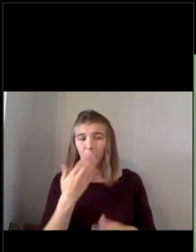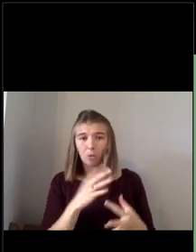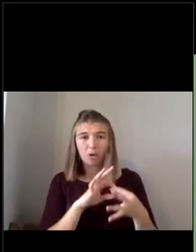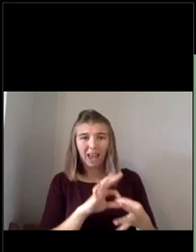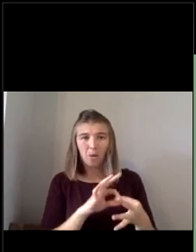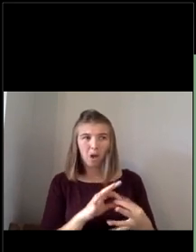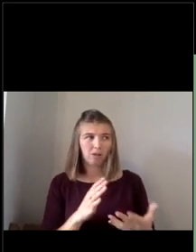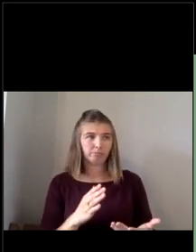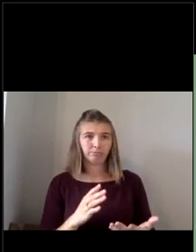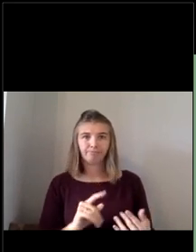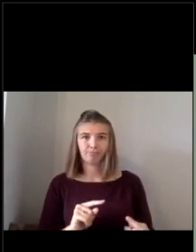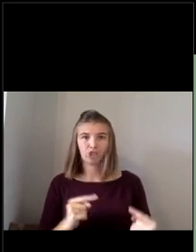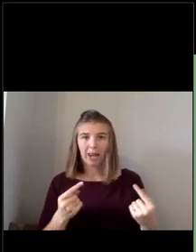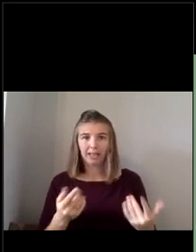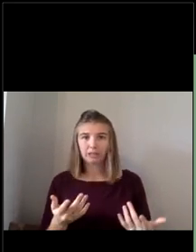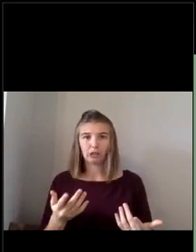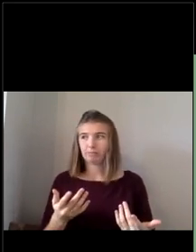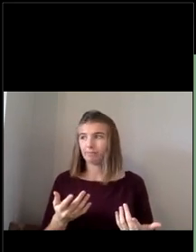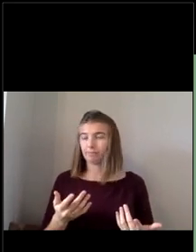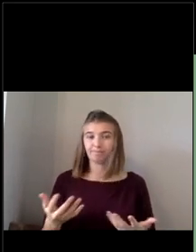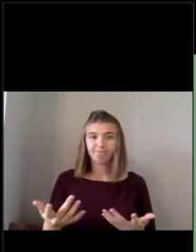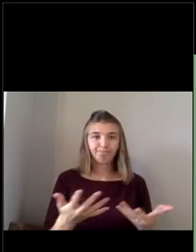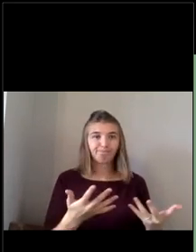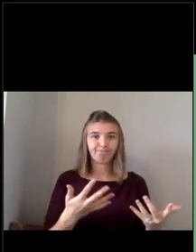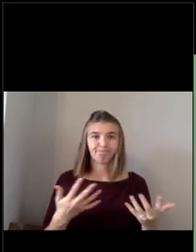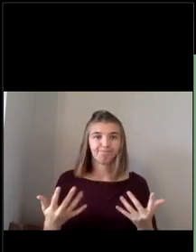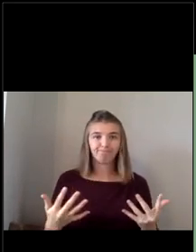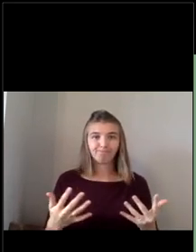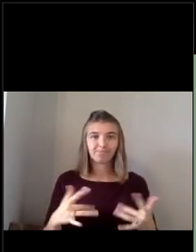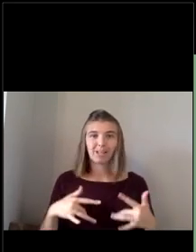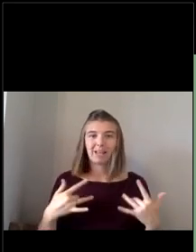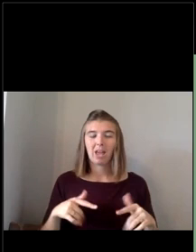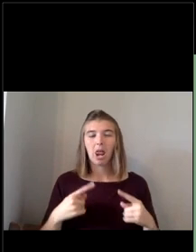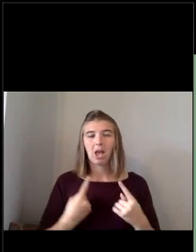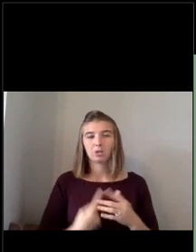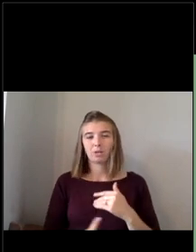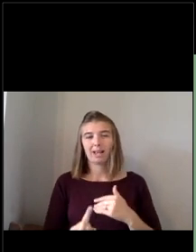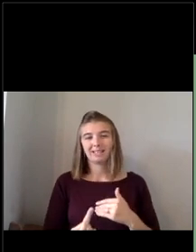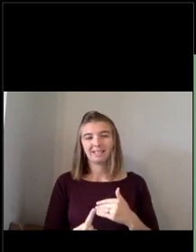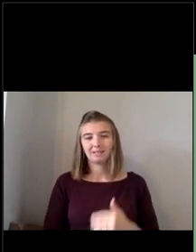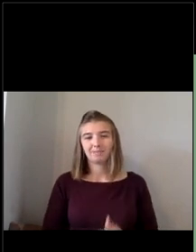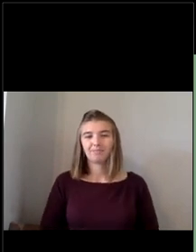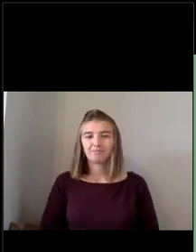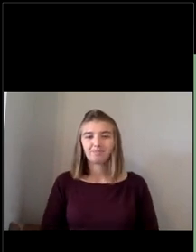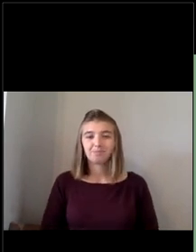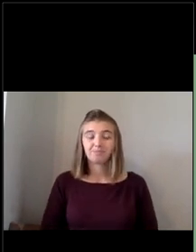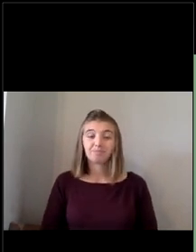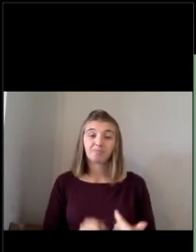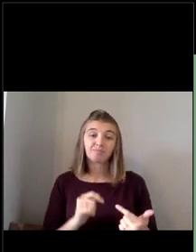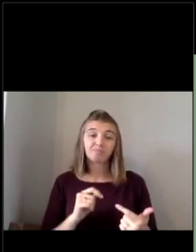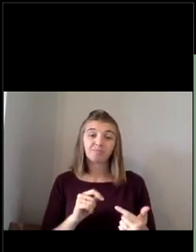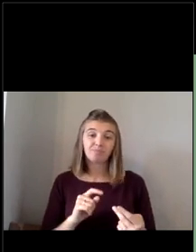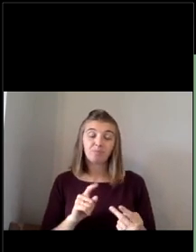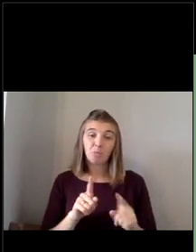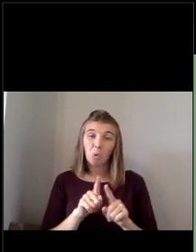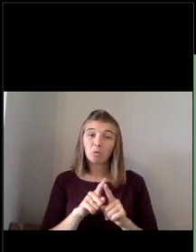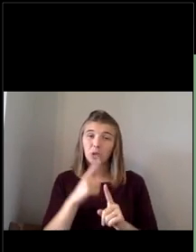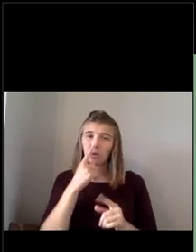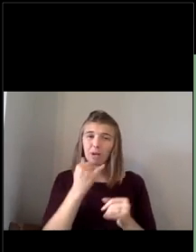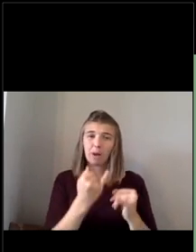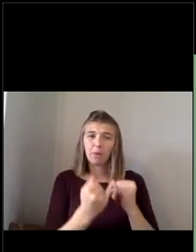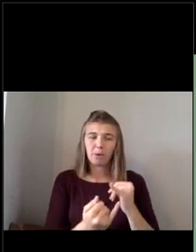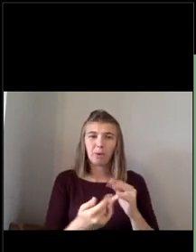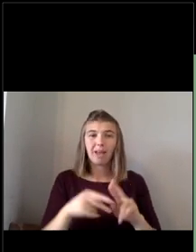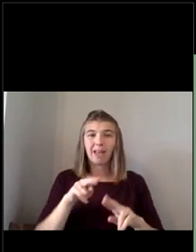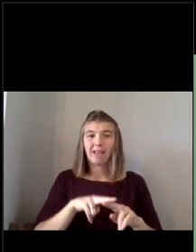cause isolation, especially amongst staff. The type of contract that one is on, if you're on teaching and scholarship contracts,